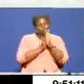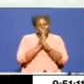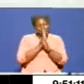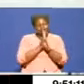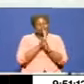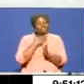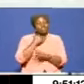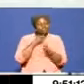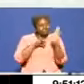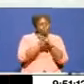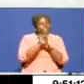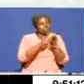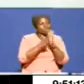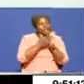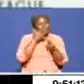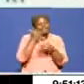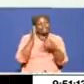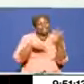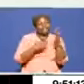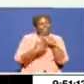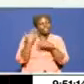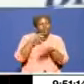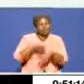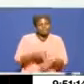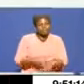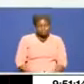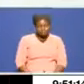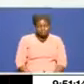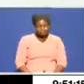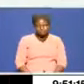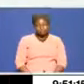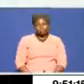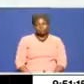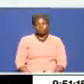better than I was in the previous season. Frederick Mwoki for Easy